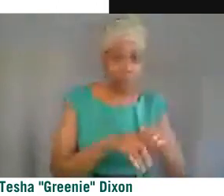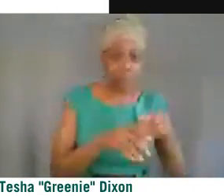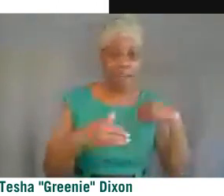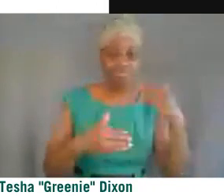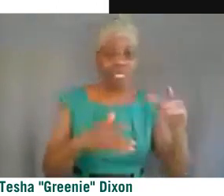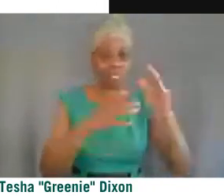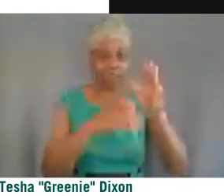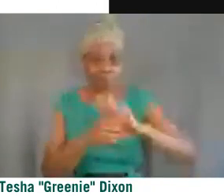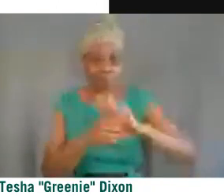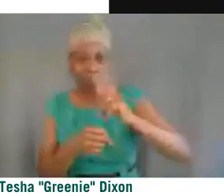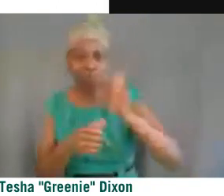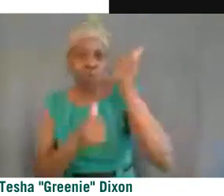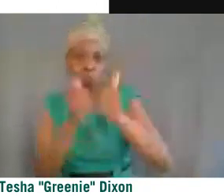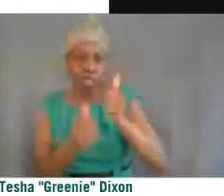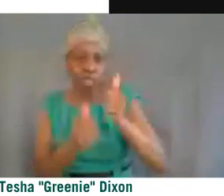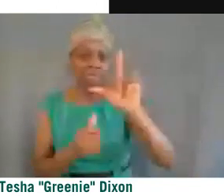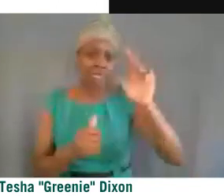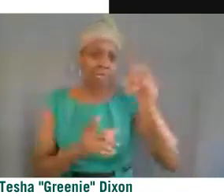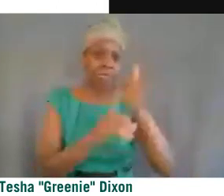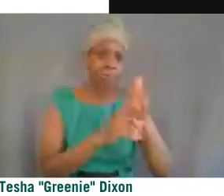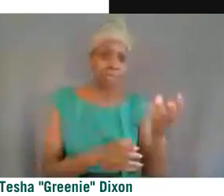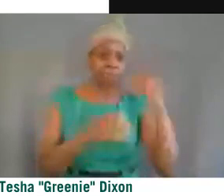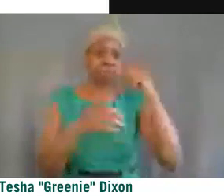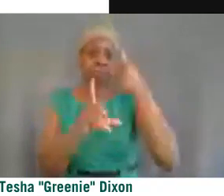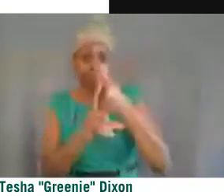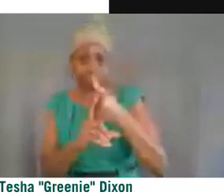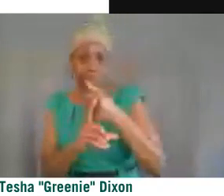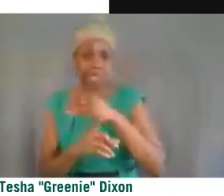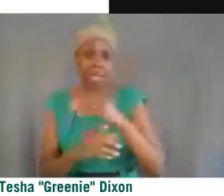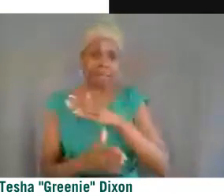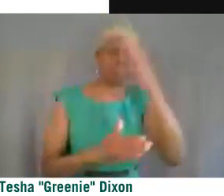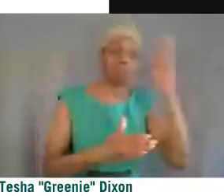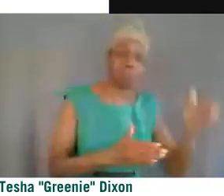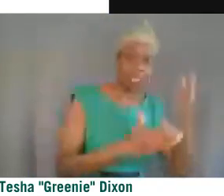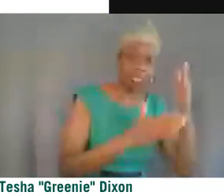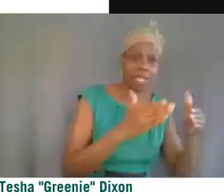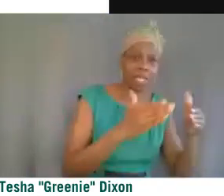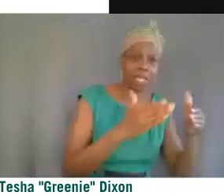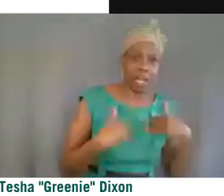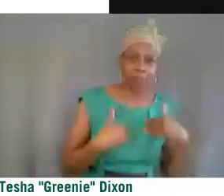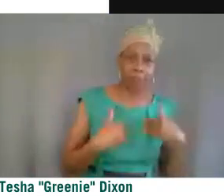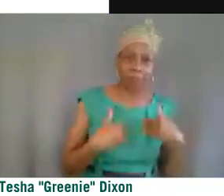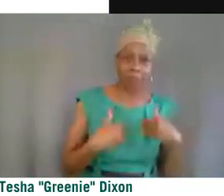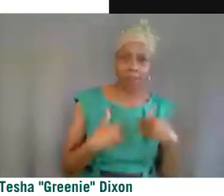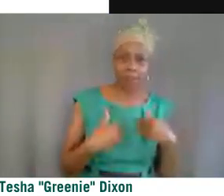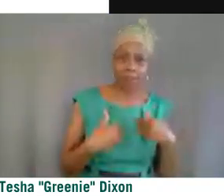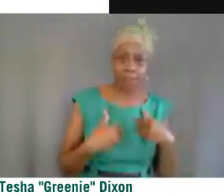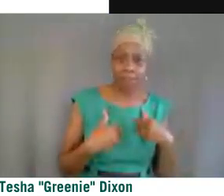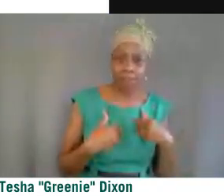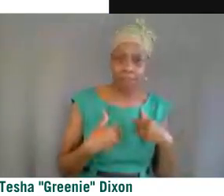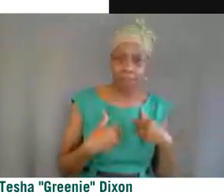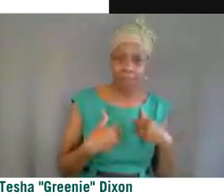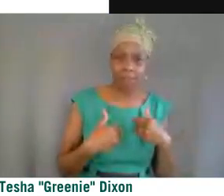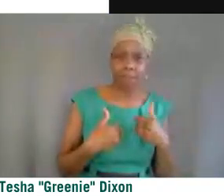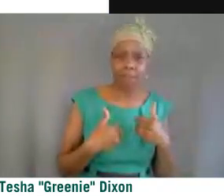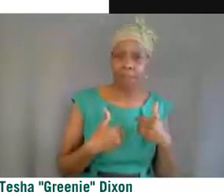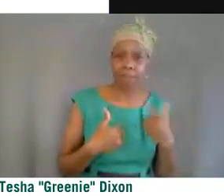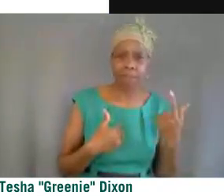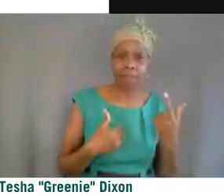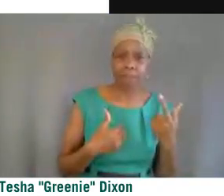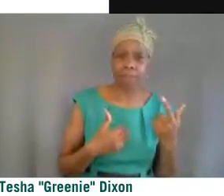And then the last one is a standard, and that's where cerebral palsy is. So the most common